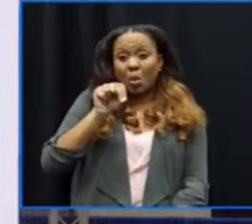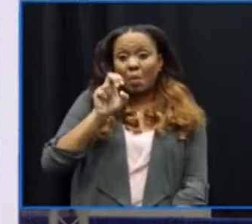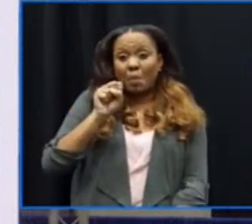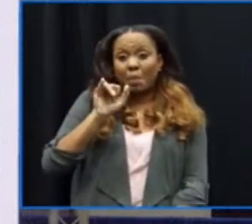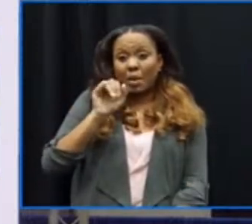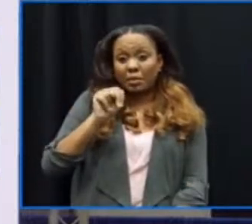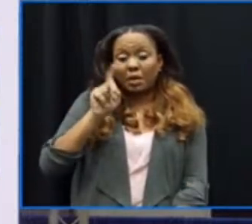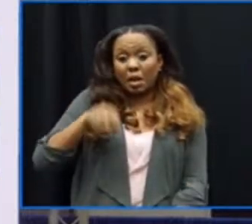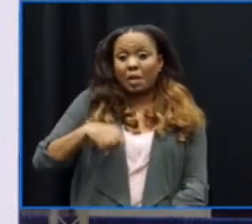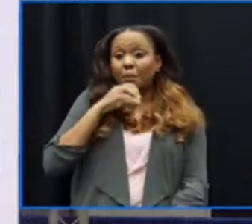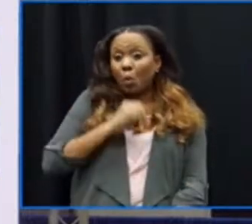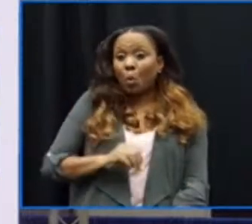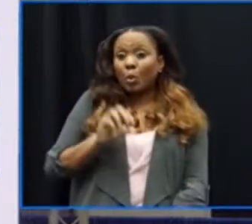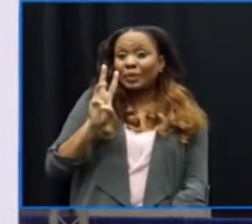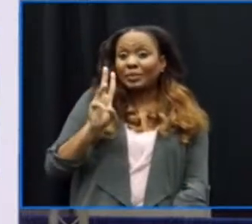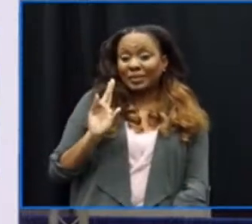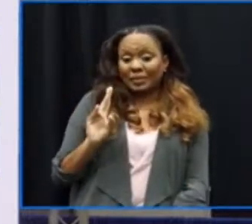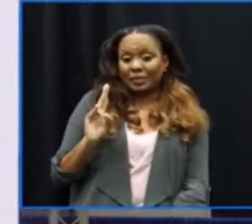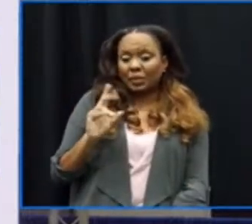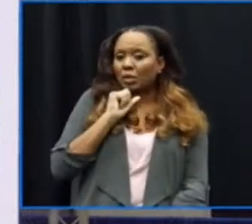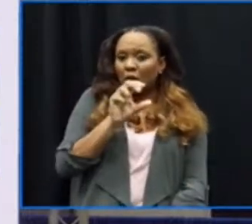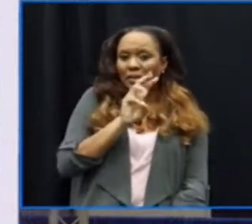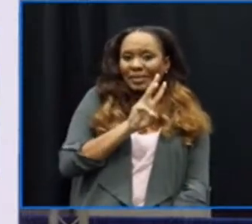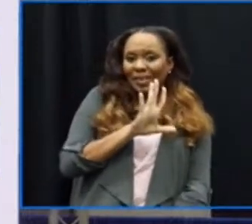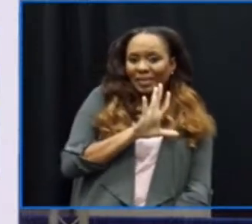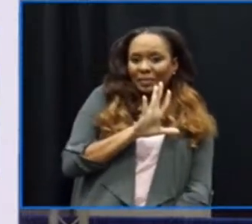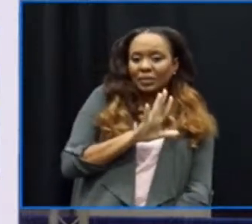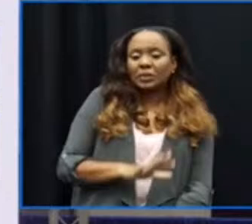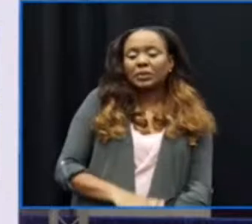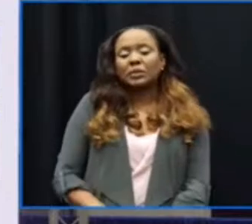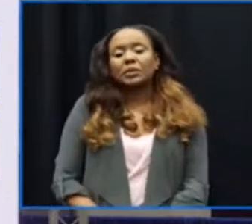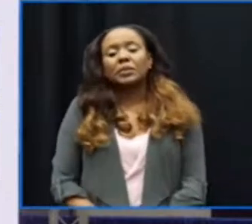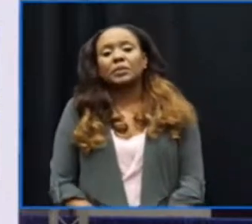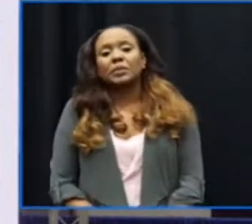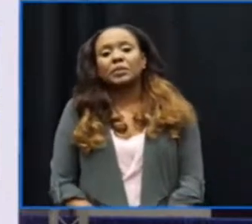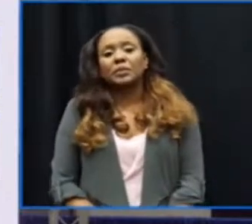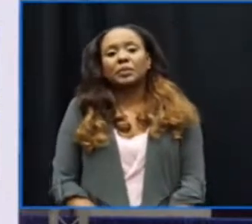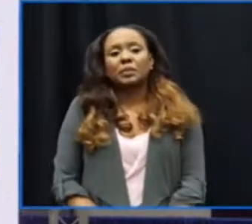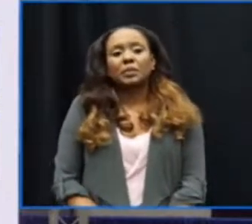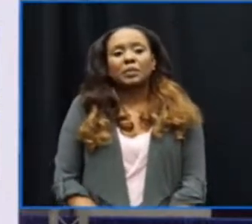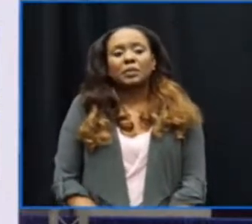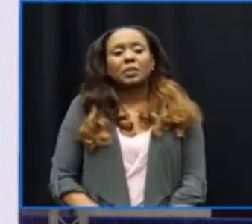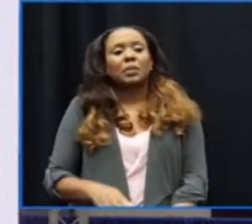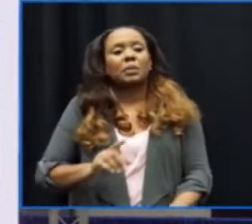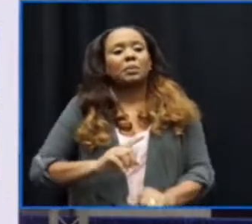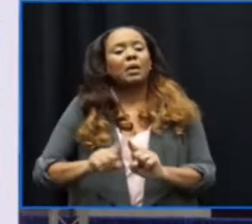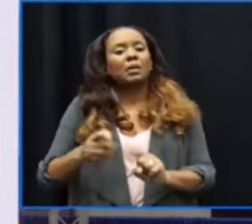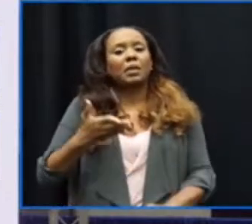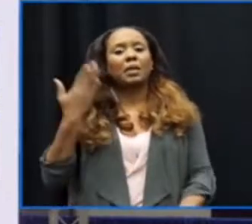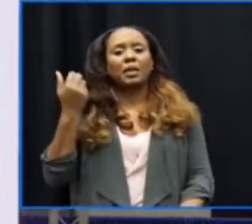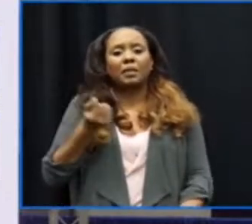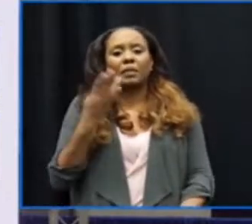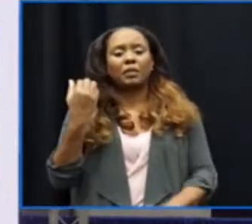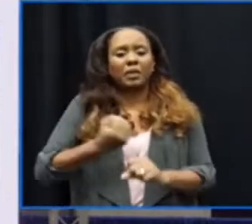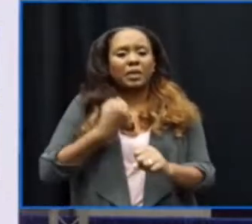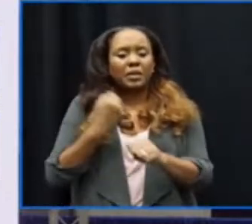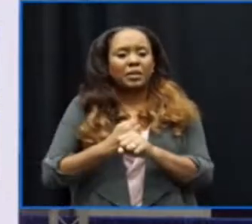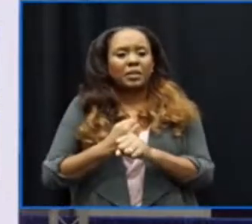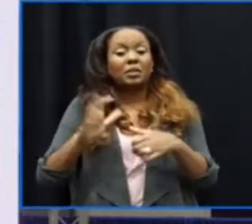made slightly less generous. Unfortunately, however, the last 18 years have been challenged. Some